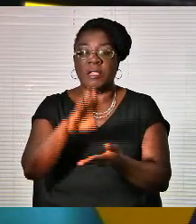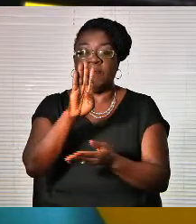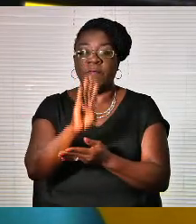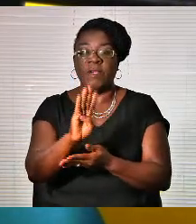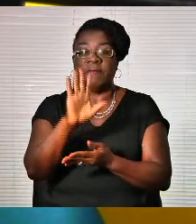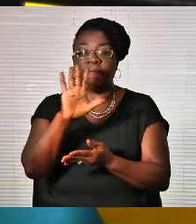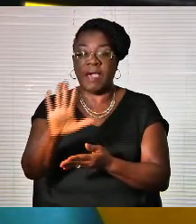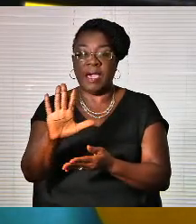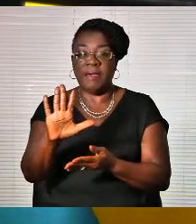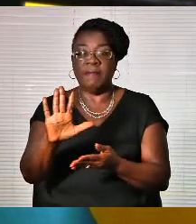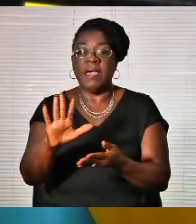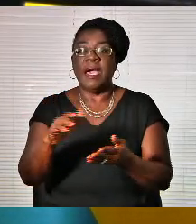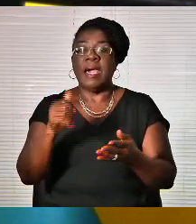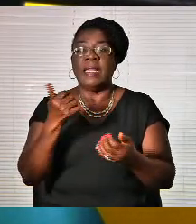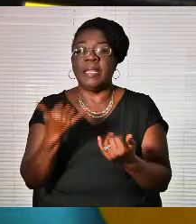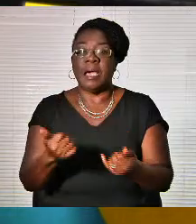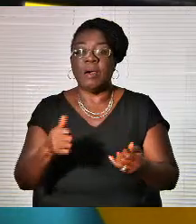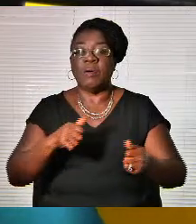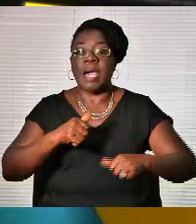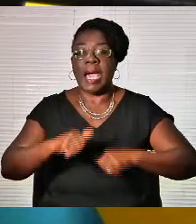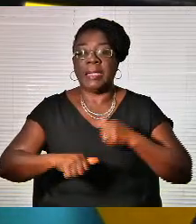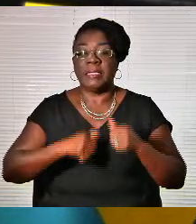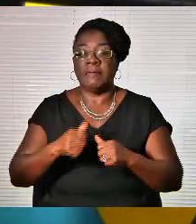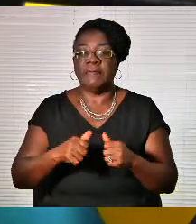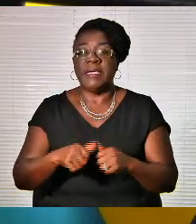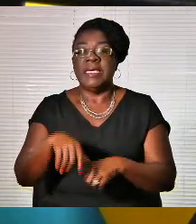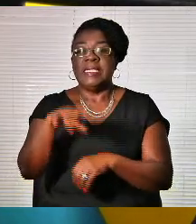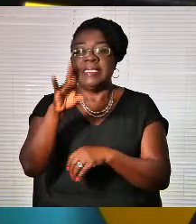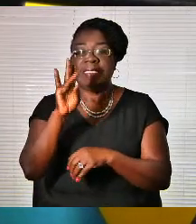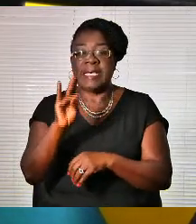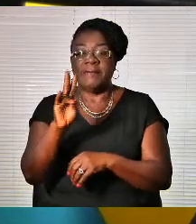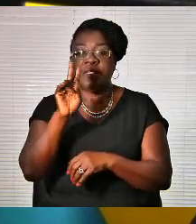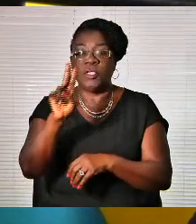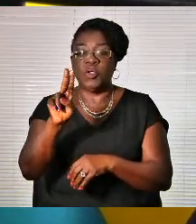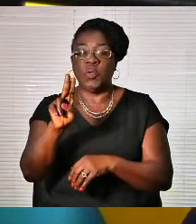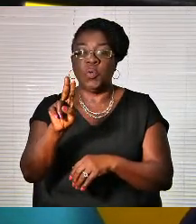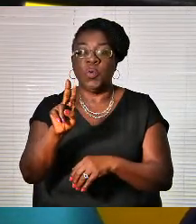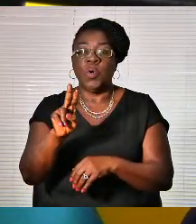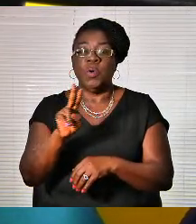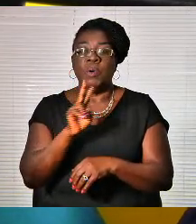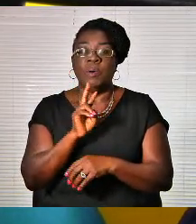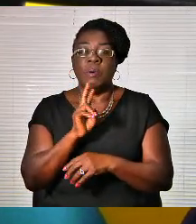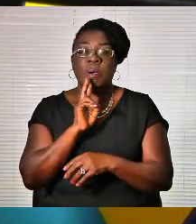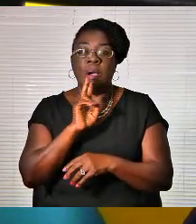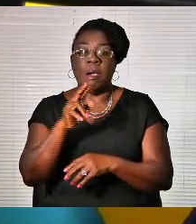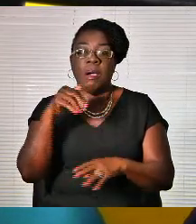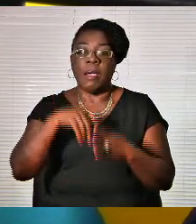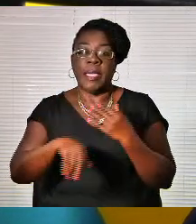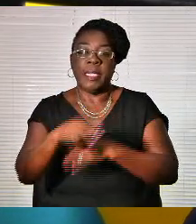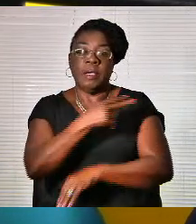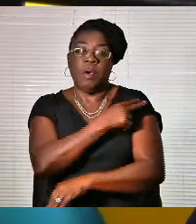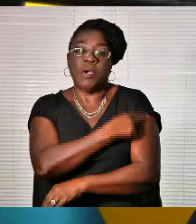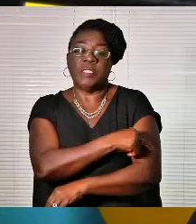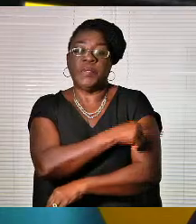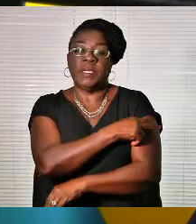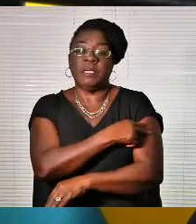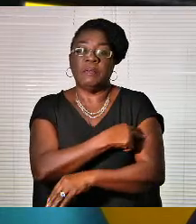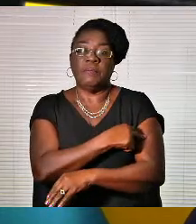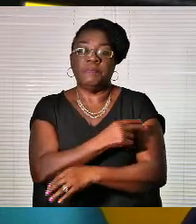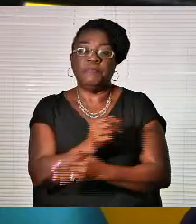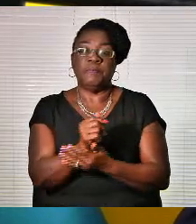1,545 cases are active. 72 of those active cases are hospitalized.